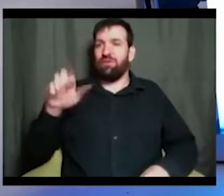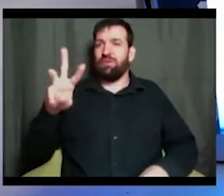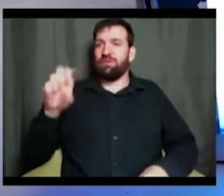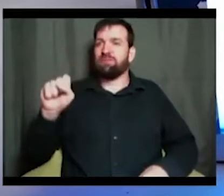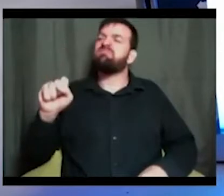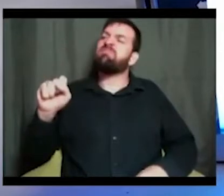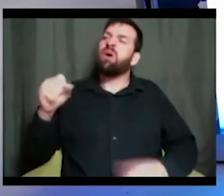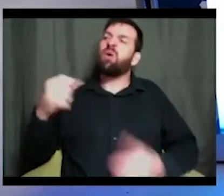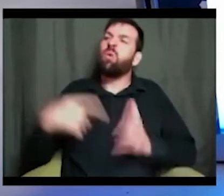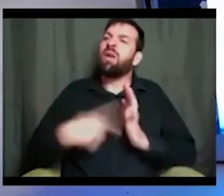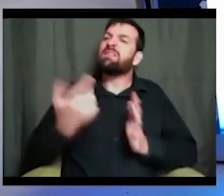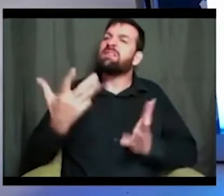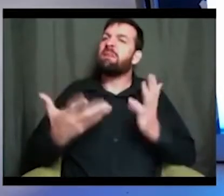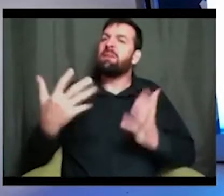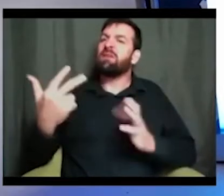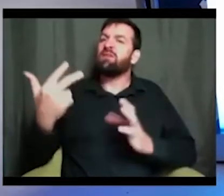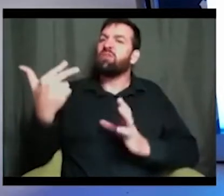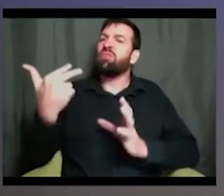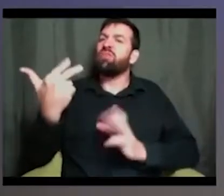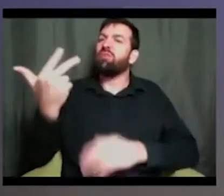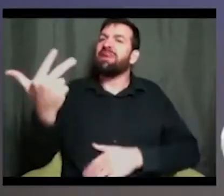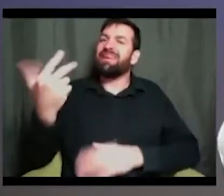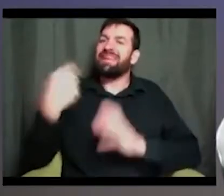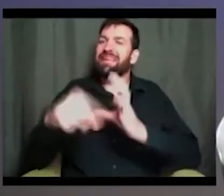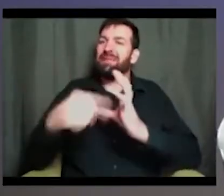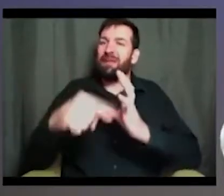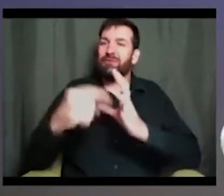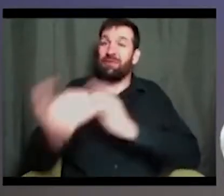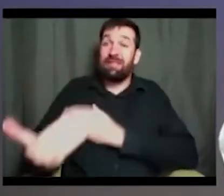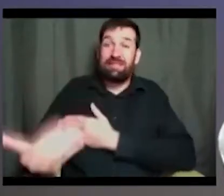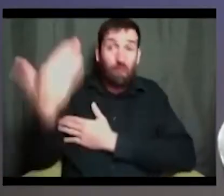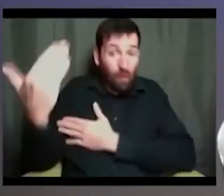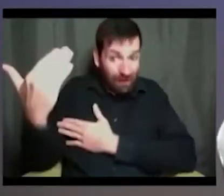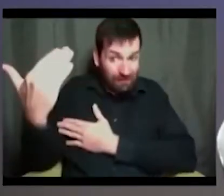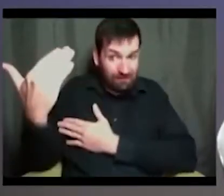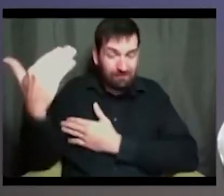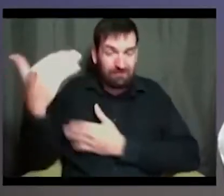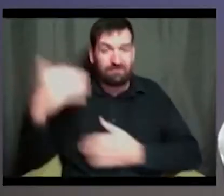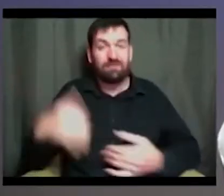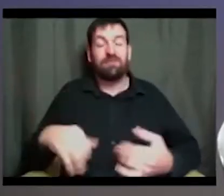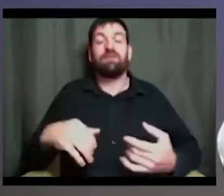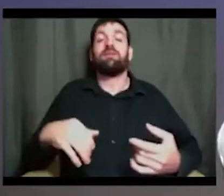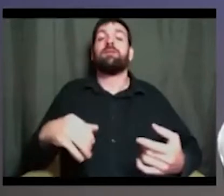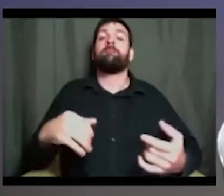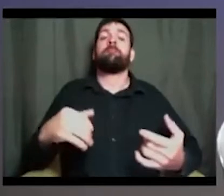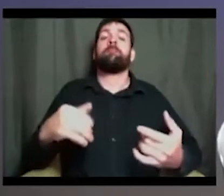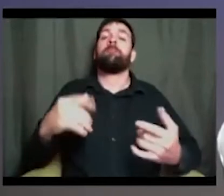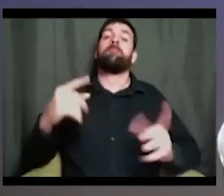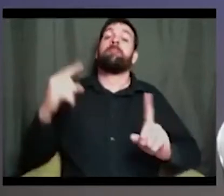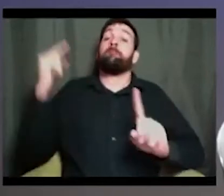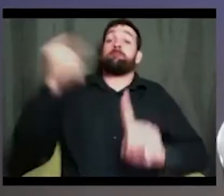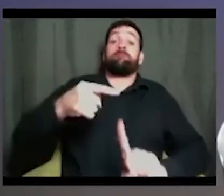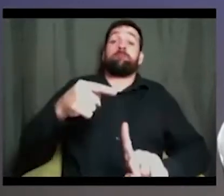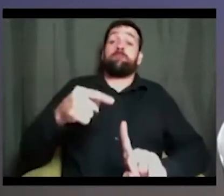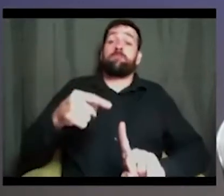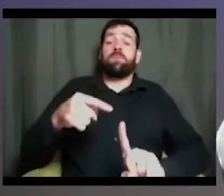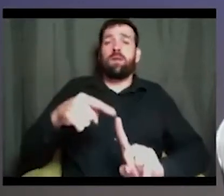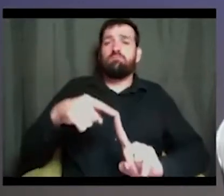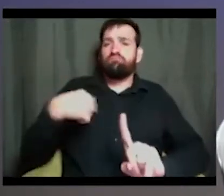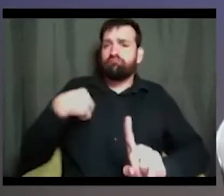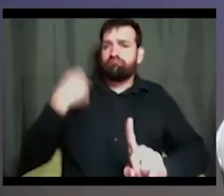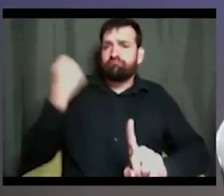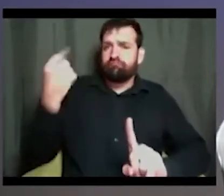to 3 emails this morning before I came here about the exact topic. And, I think it kind of comes down to understanding, like,